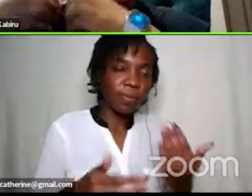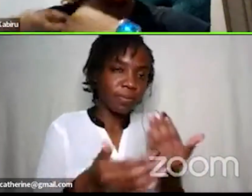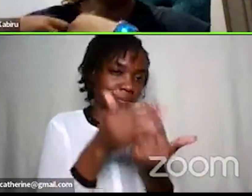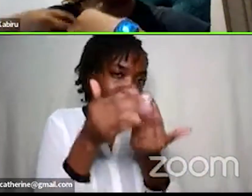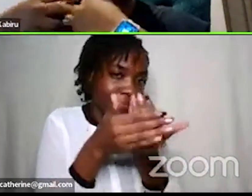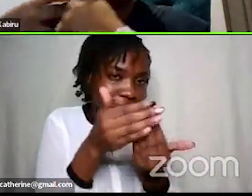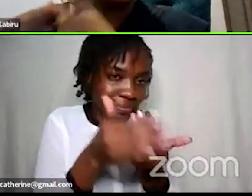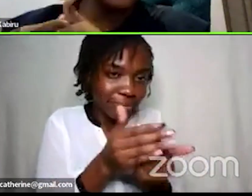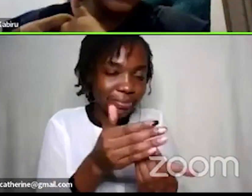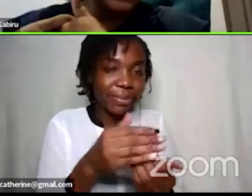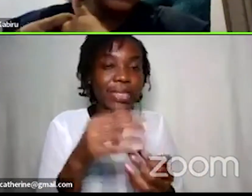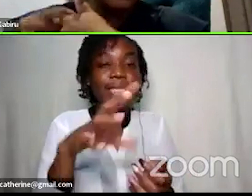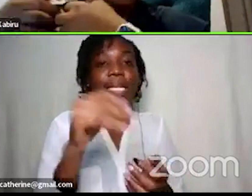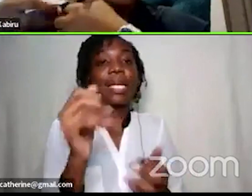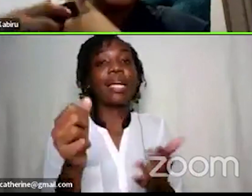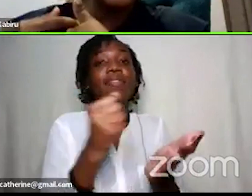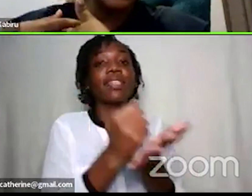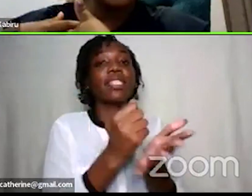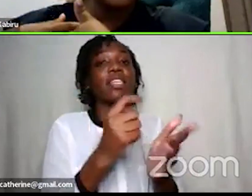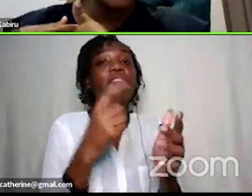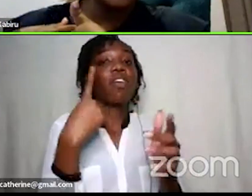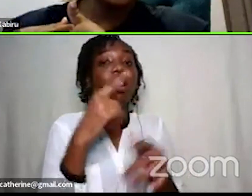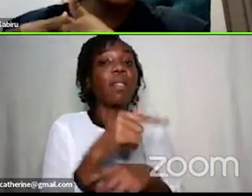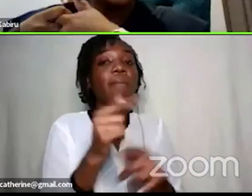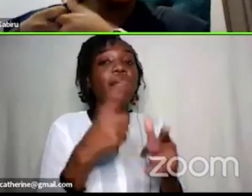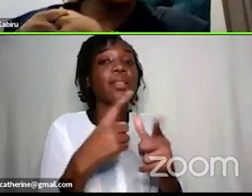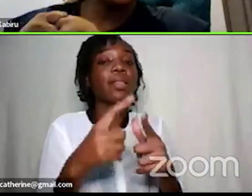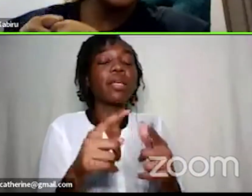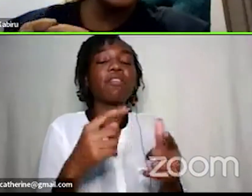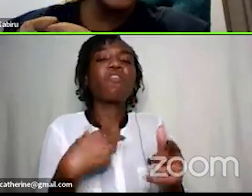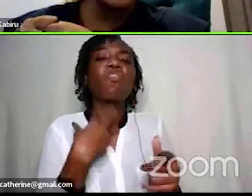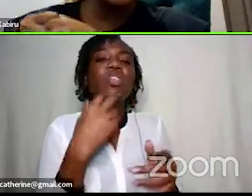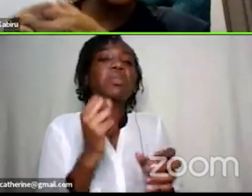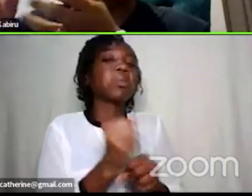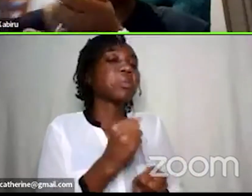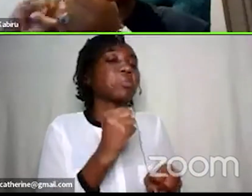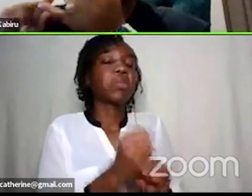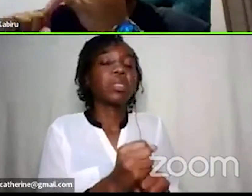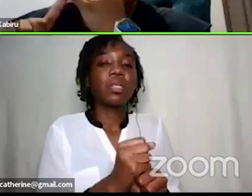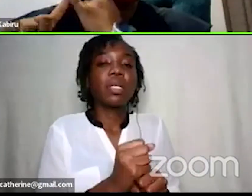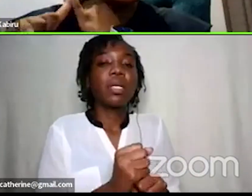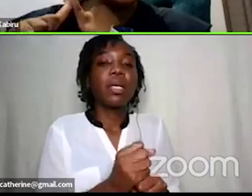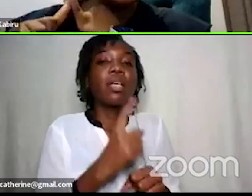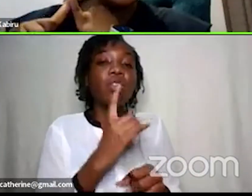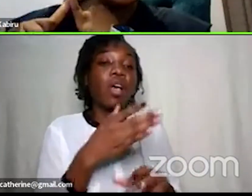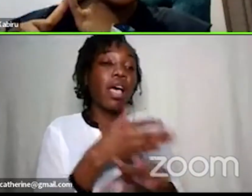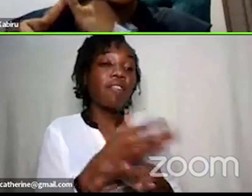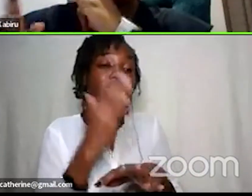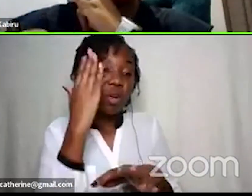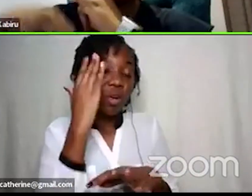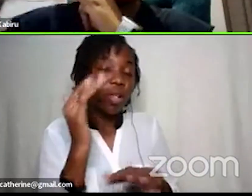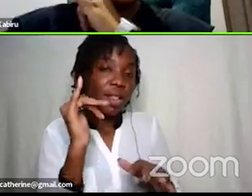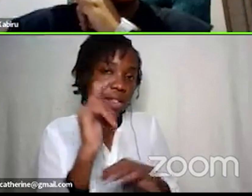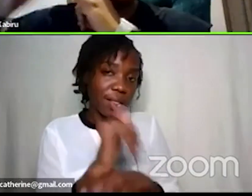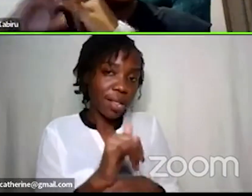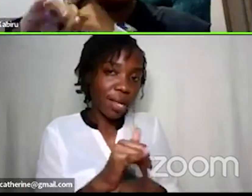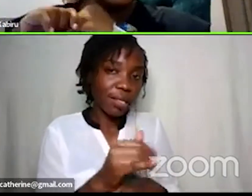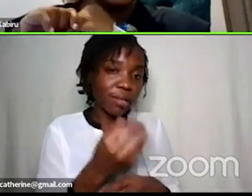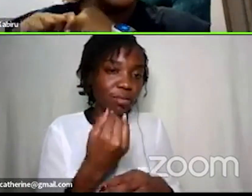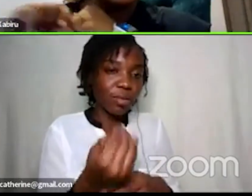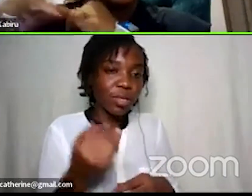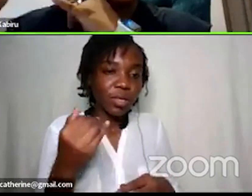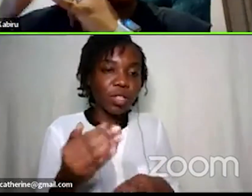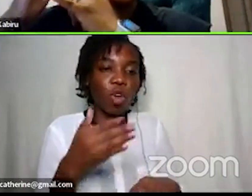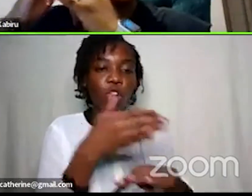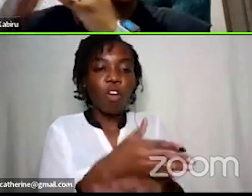them, and they are unable to voice it out. So once you notice that, you notice the child has already passed the age